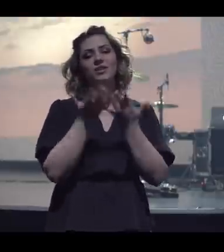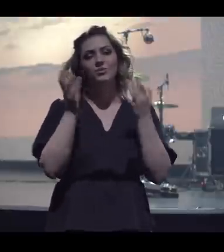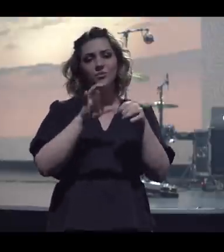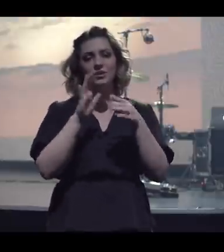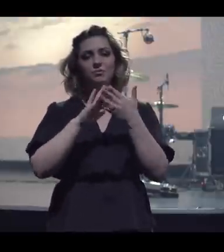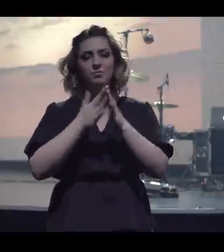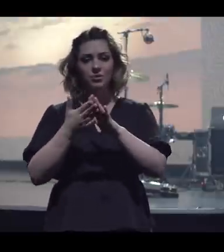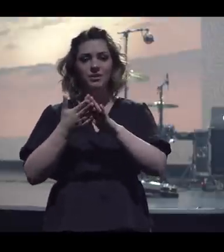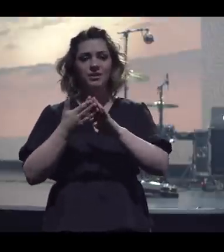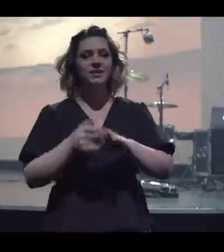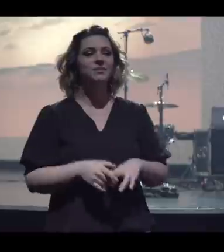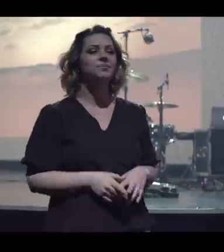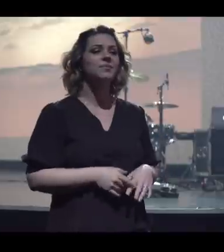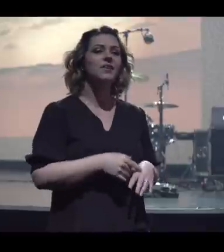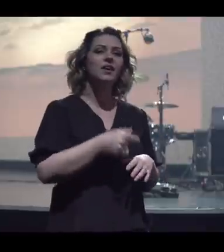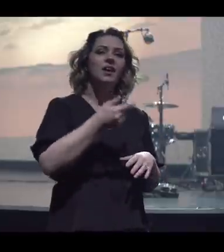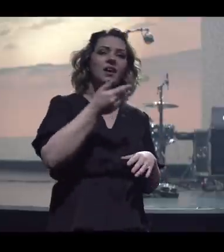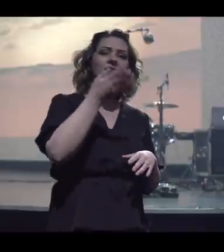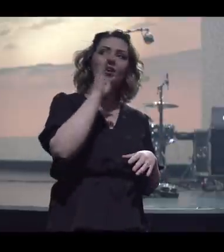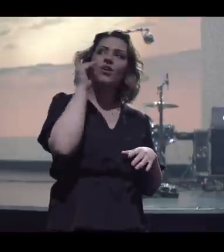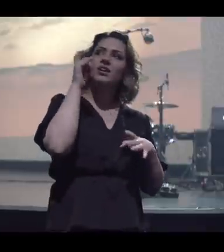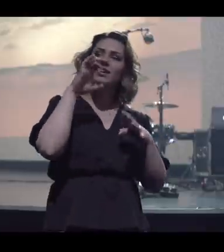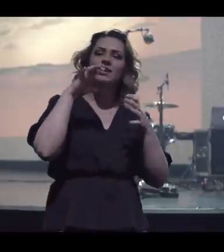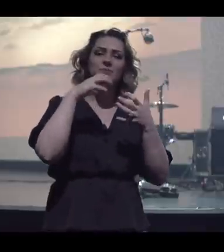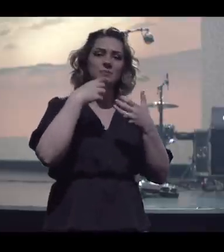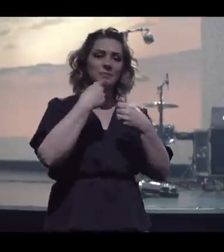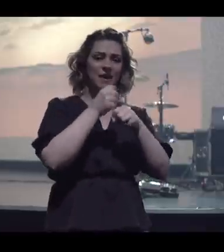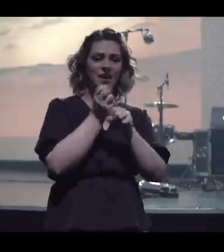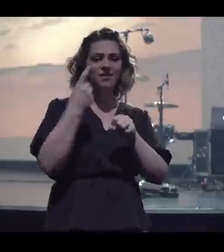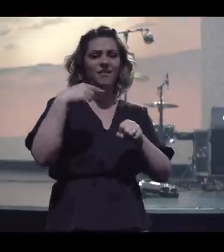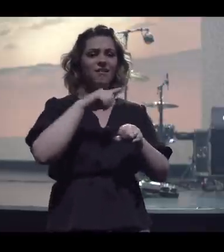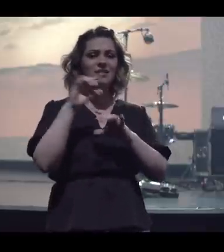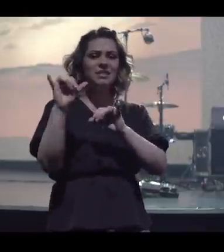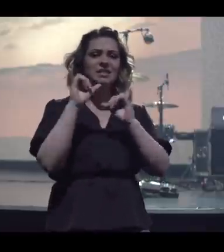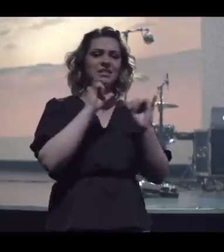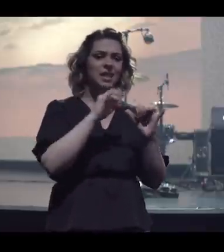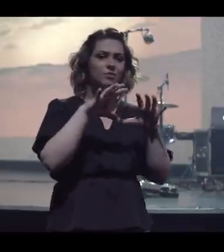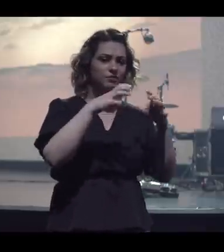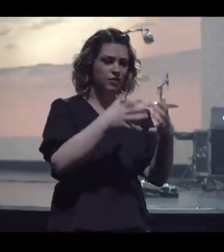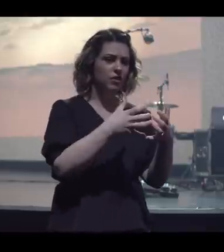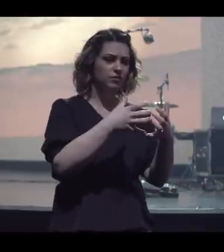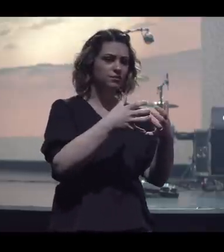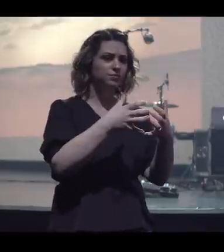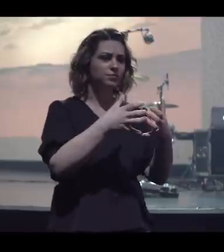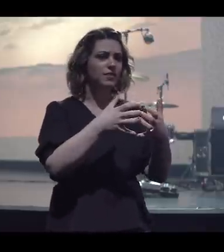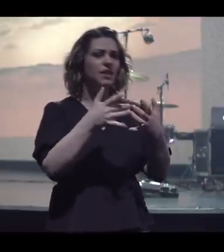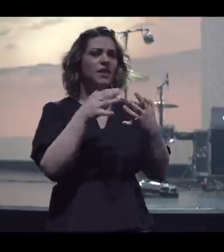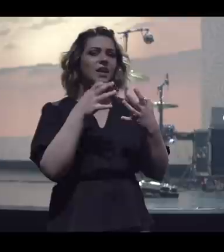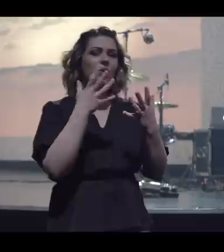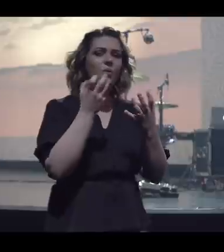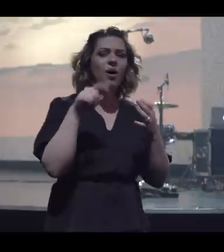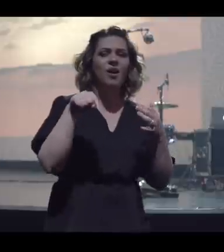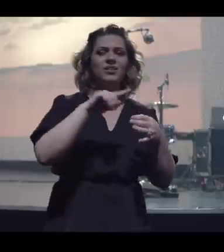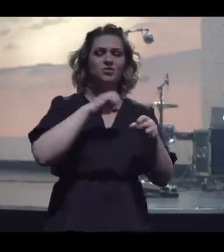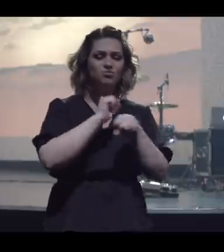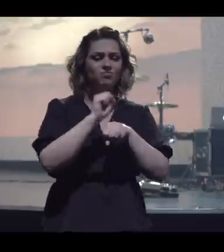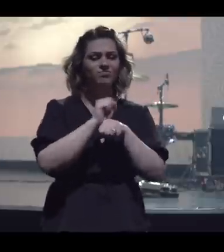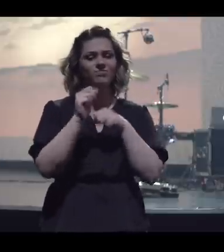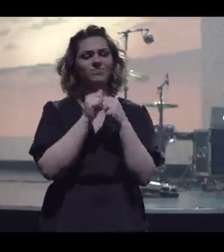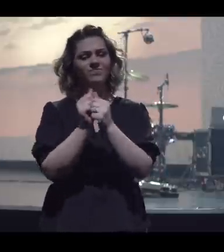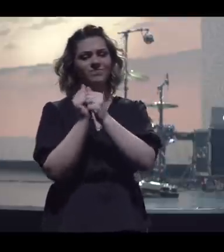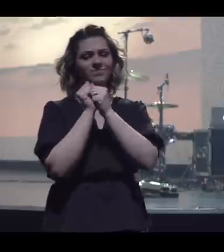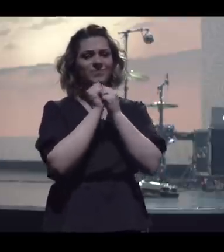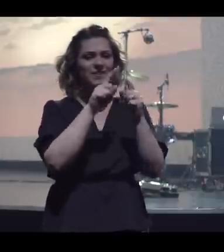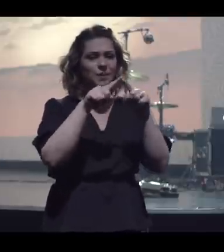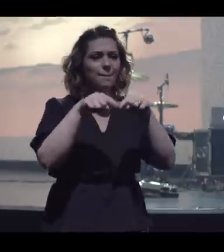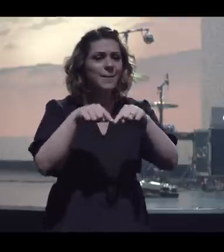like birds, like fish, like lambs, to need each other and lean into each other. There's another thing